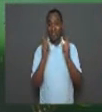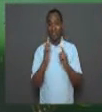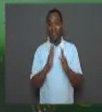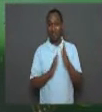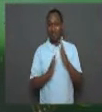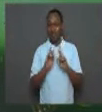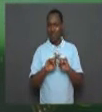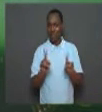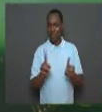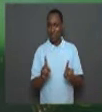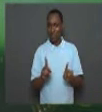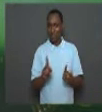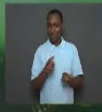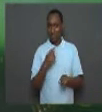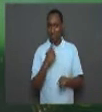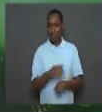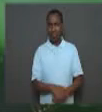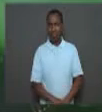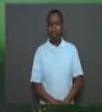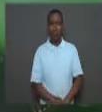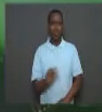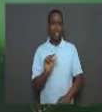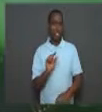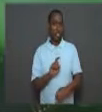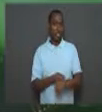languages? Take a few